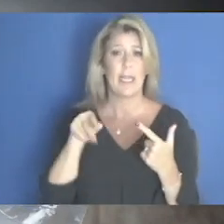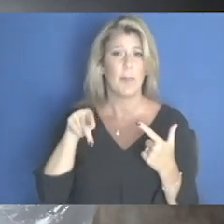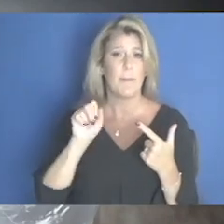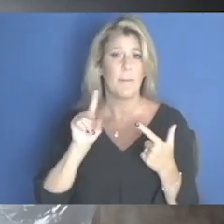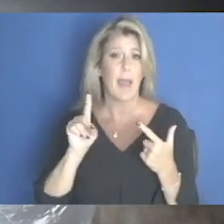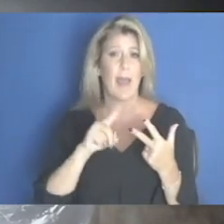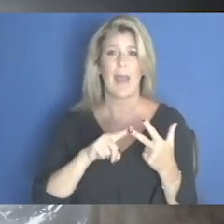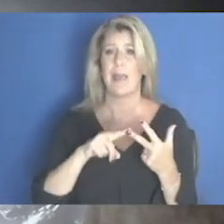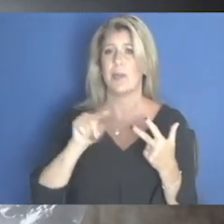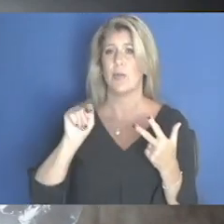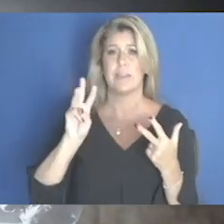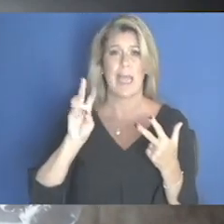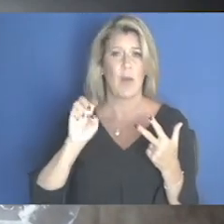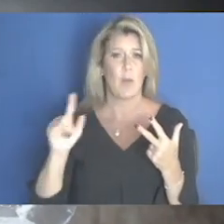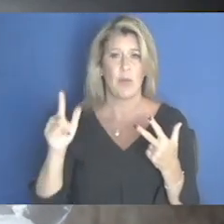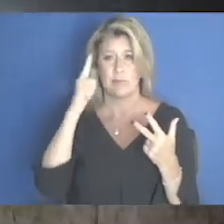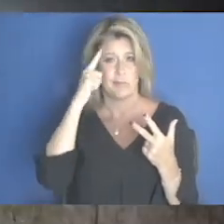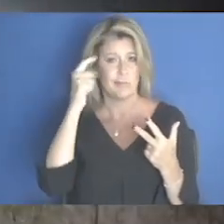towels.